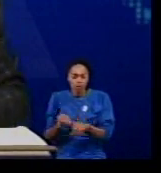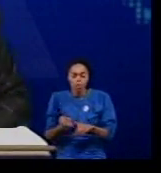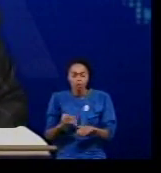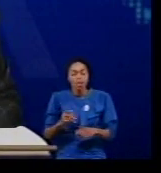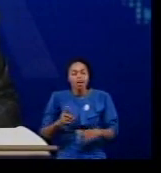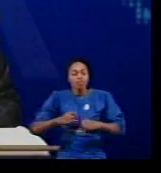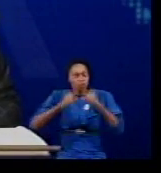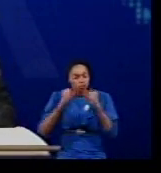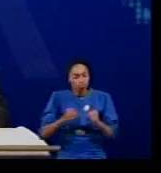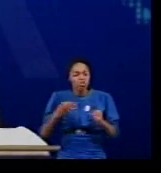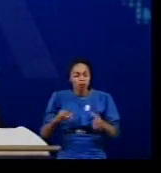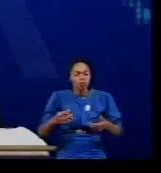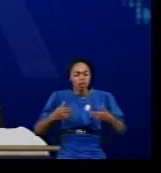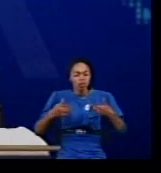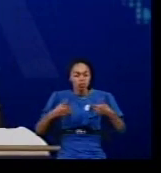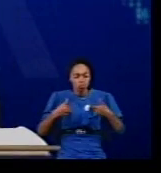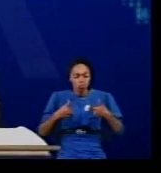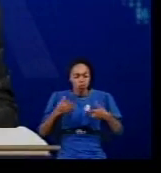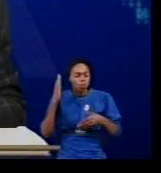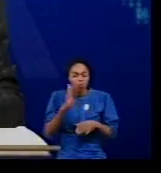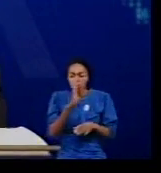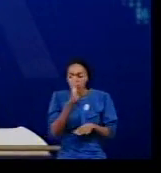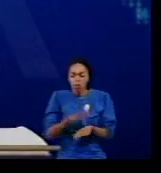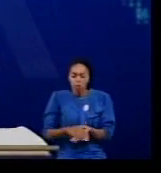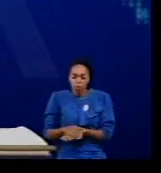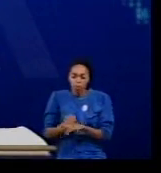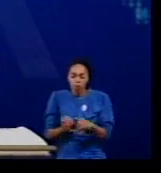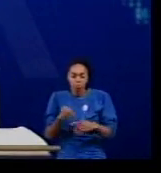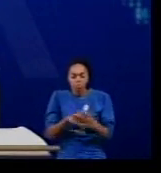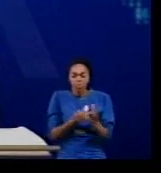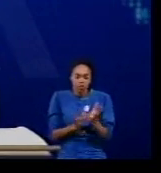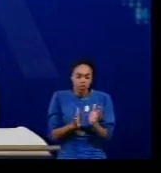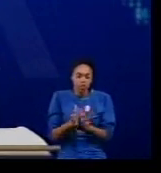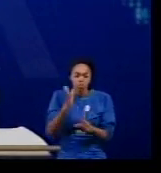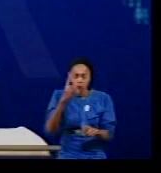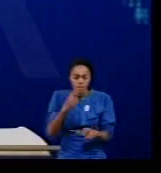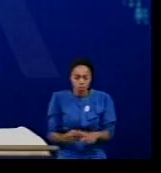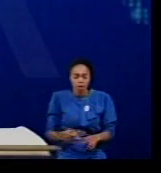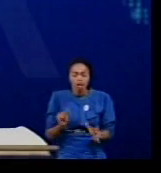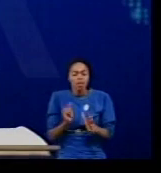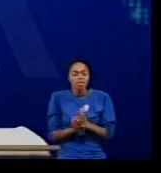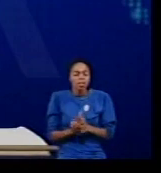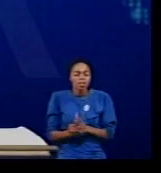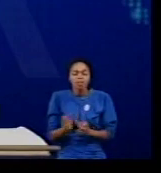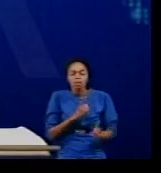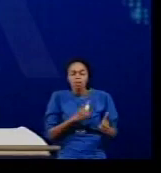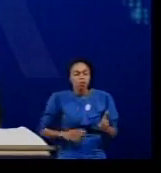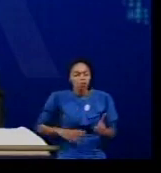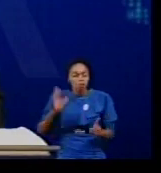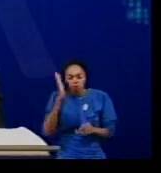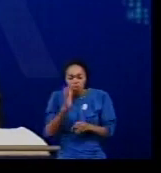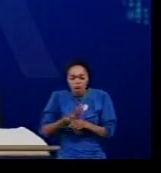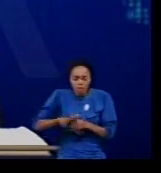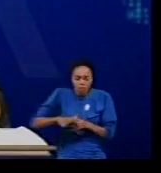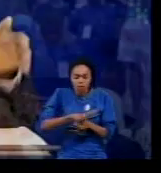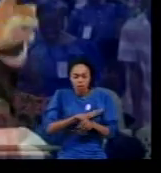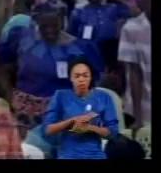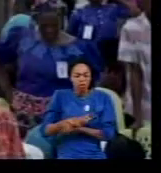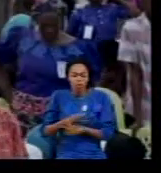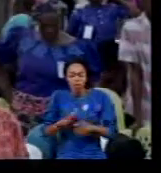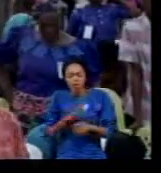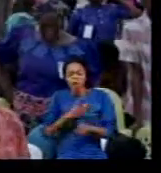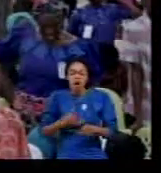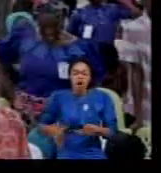his sufficiency. Faith in his sufficiency. Not faith in your own humanness. Not faith in your own wisdom.